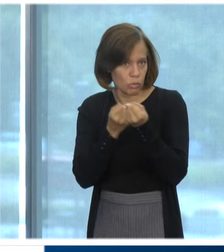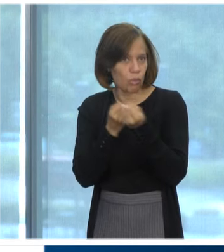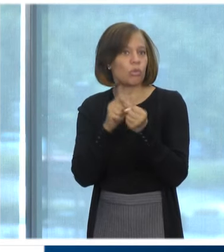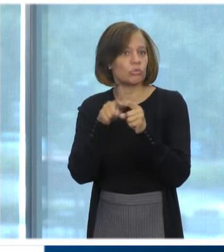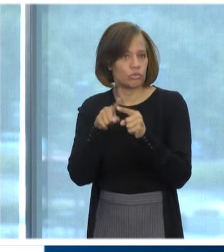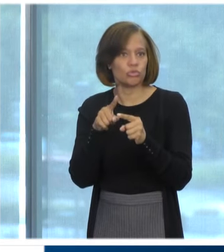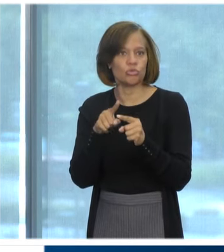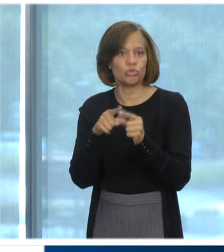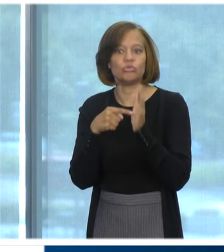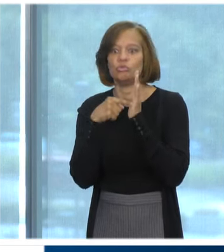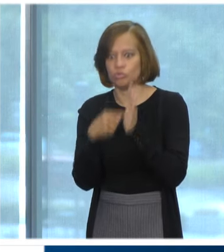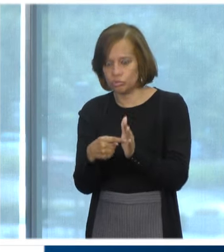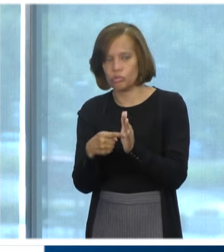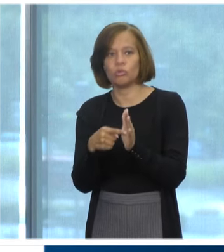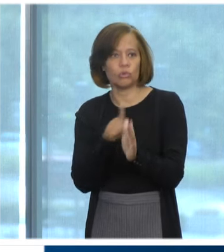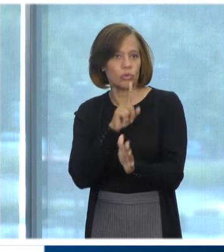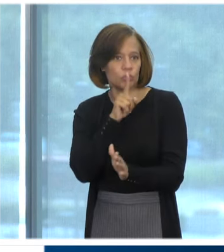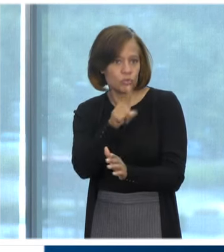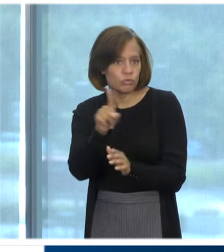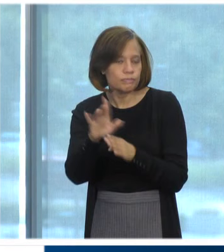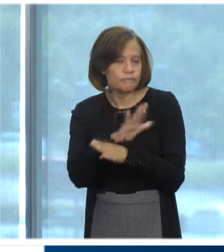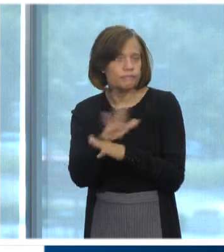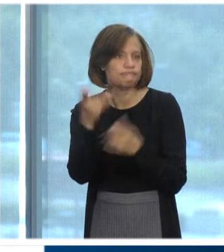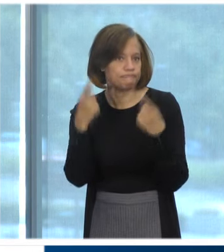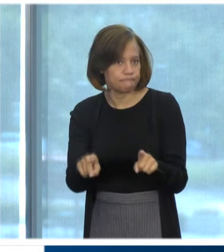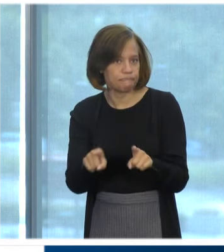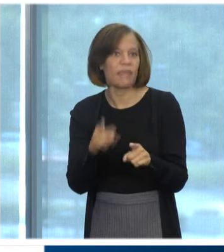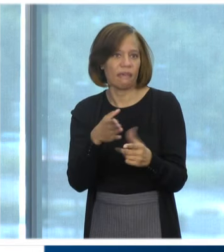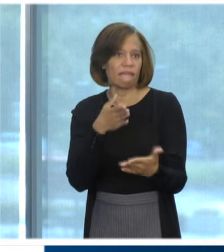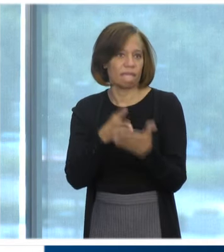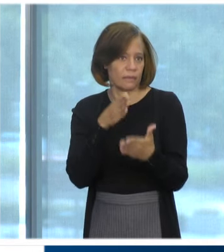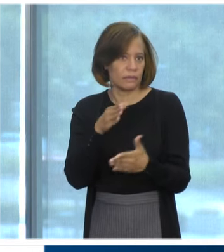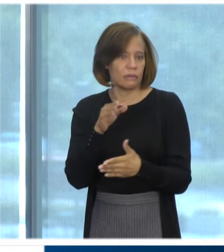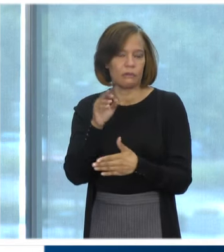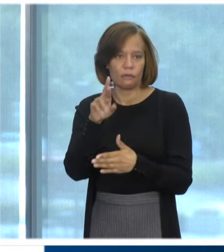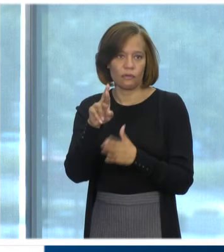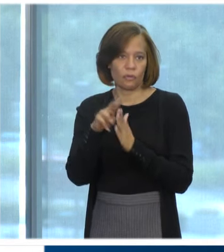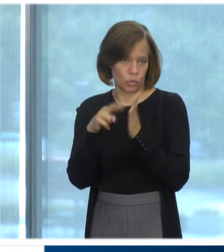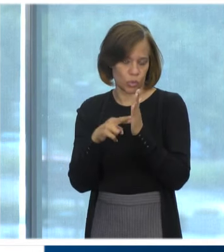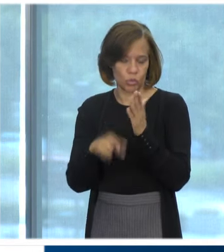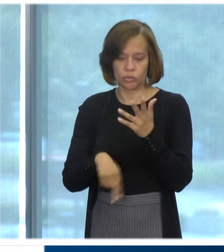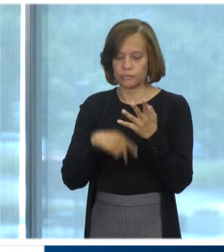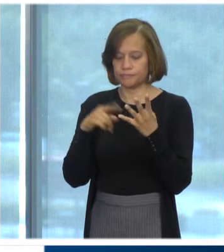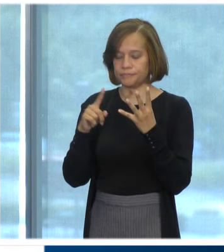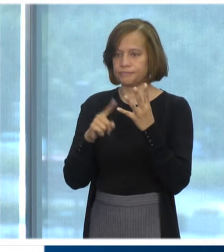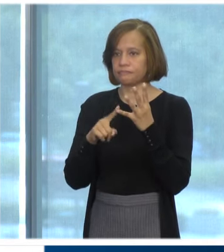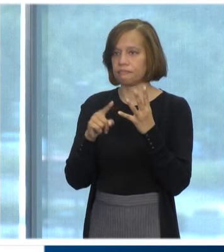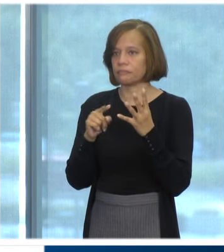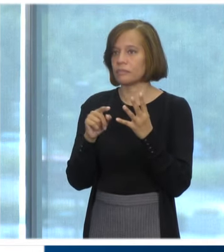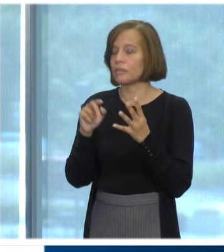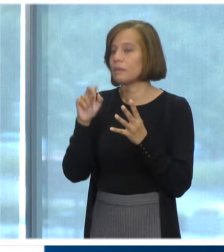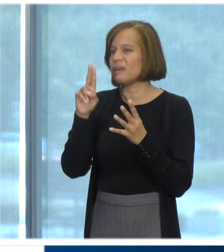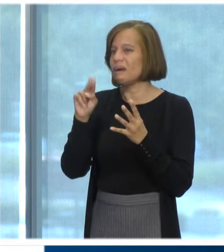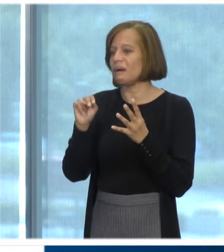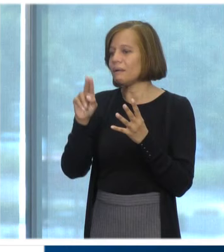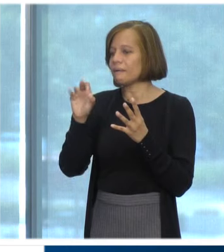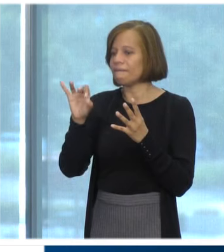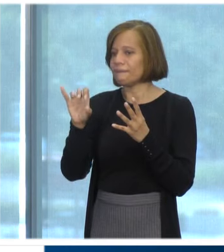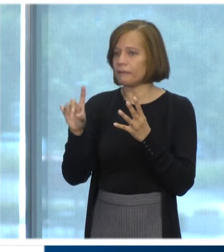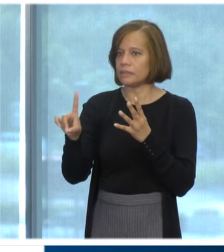is in violation of the rules of conduct. Unfounded, the alleged conduct is refuted by a preponderance of the